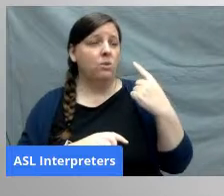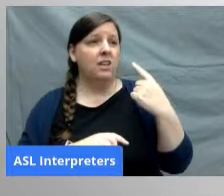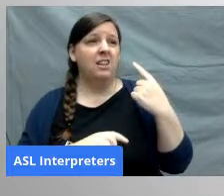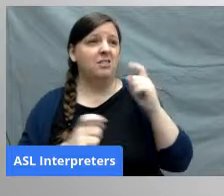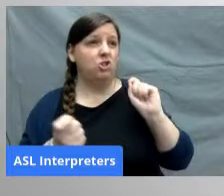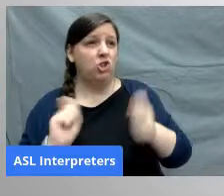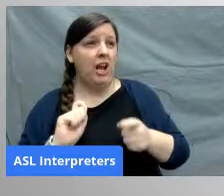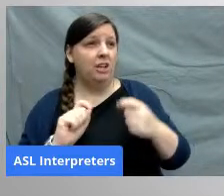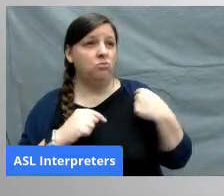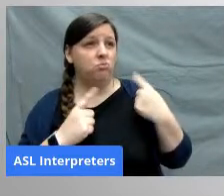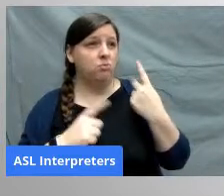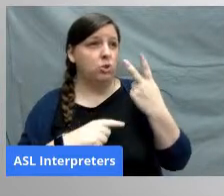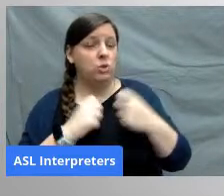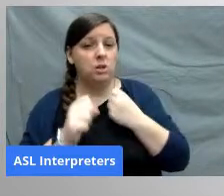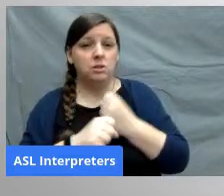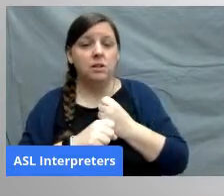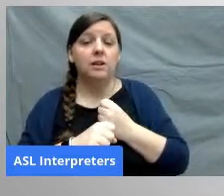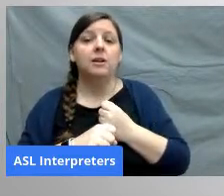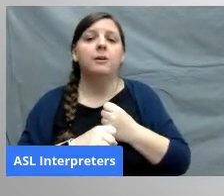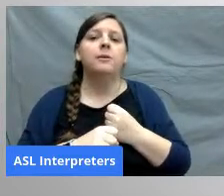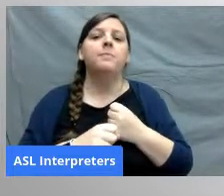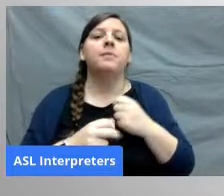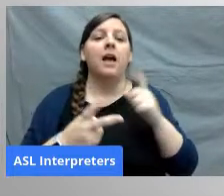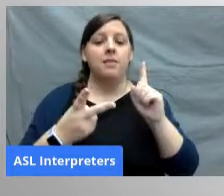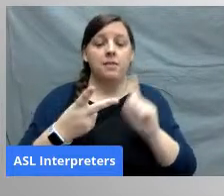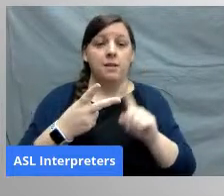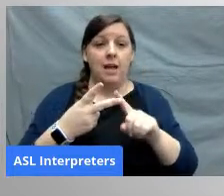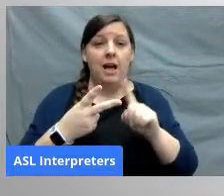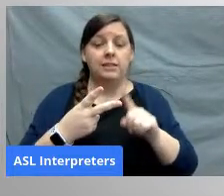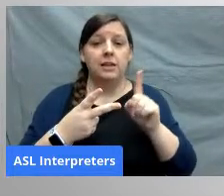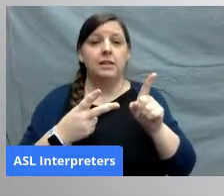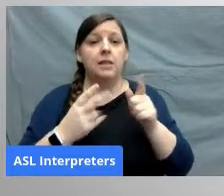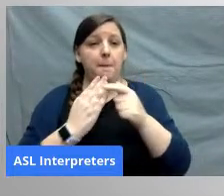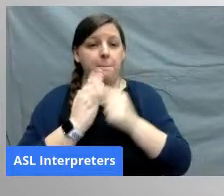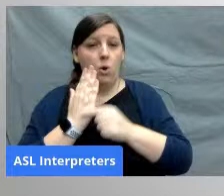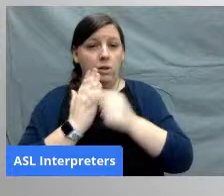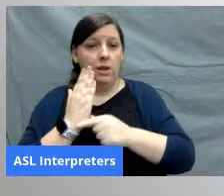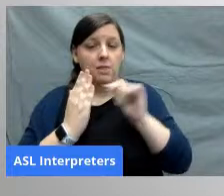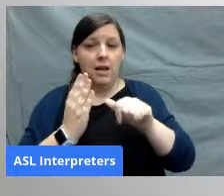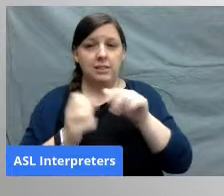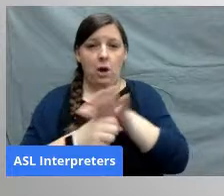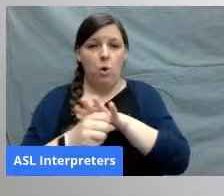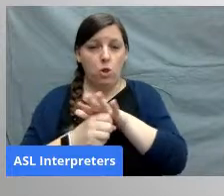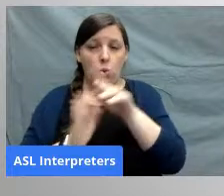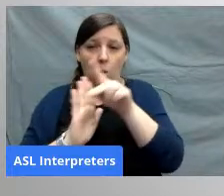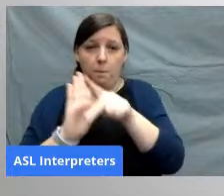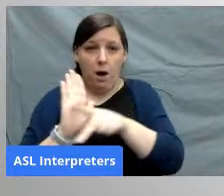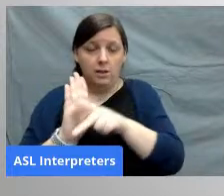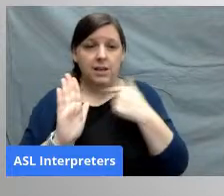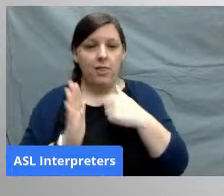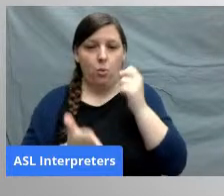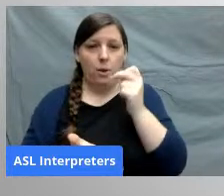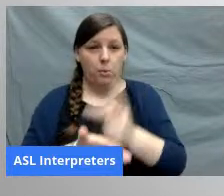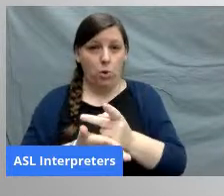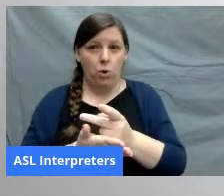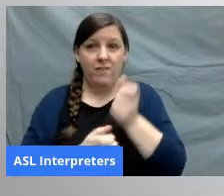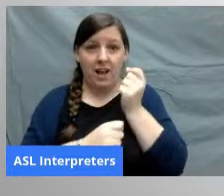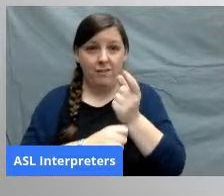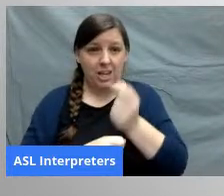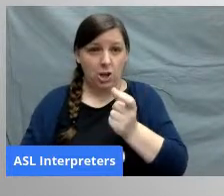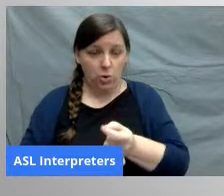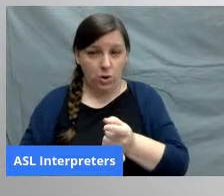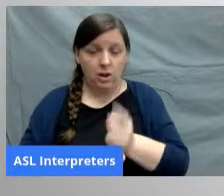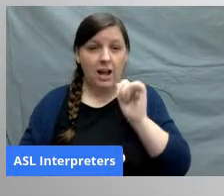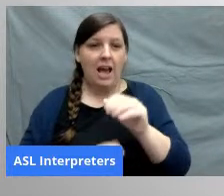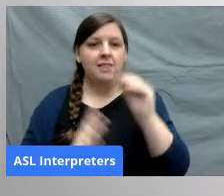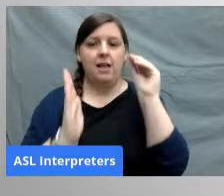the program study is actually the program of study booklet, which is our local policy that we approve every year. And it is a